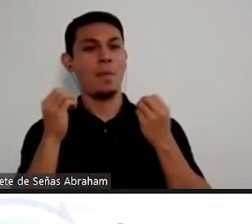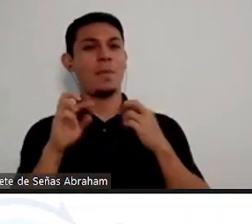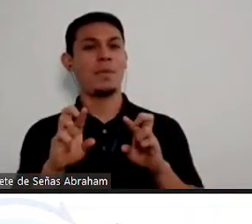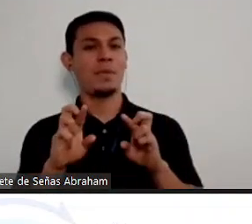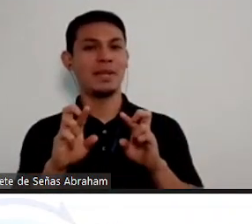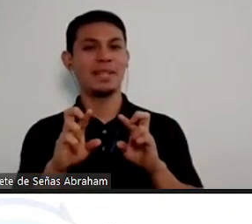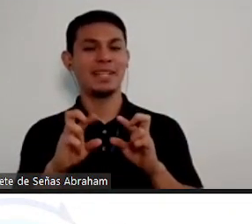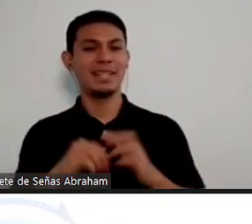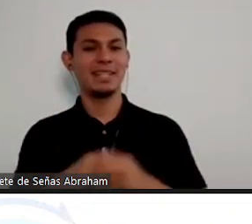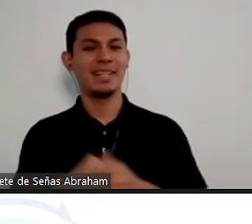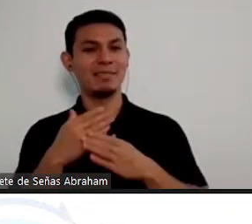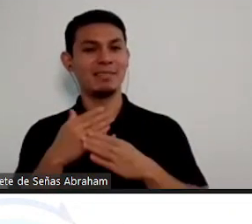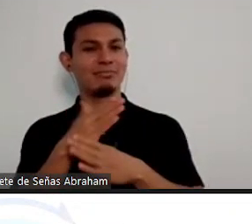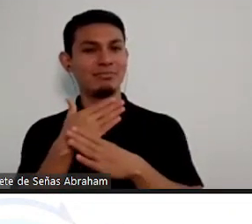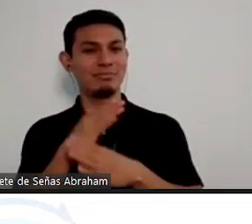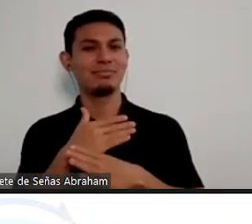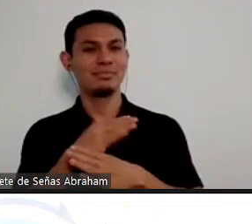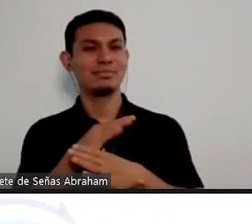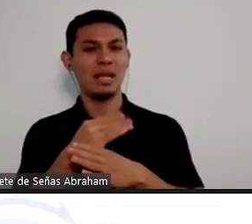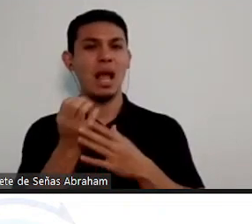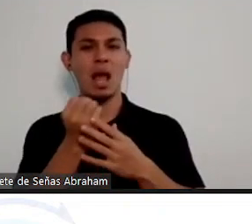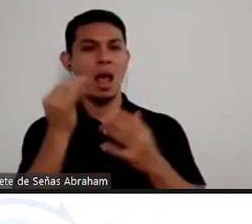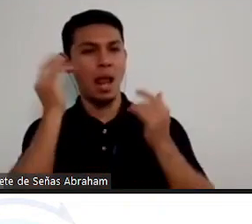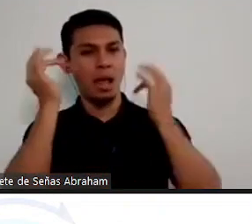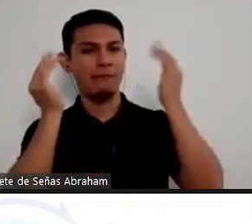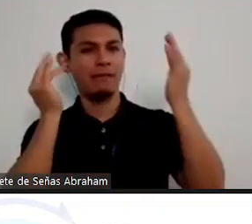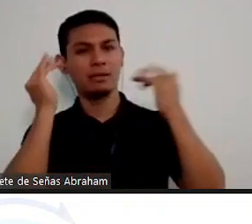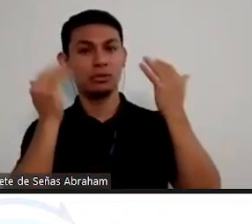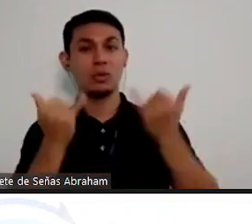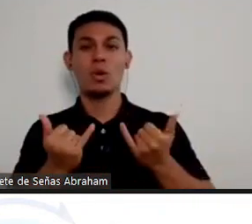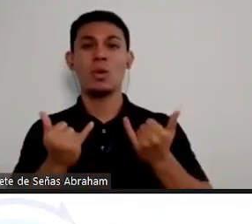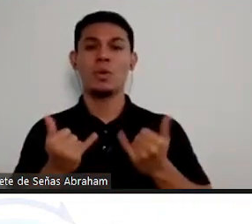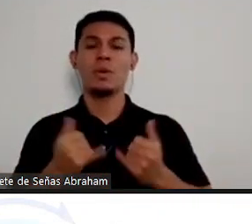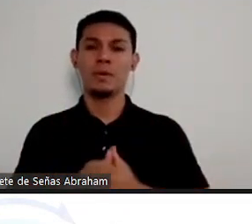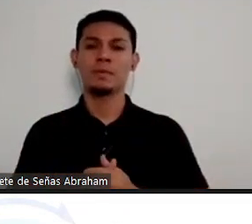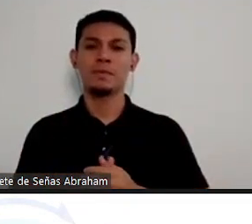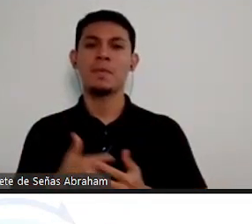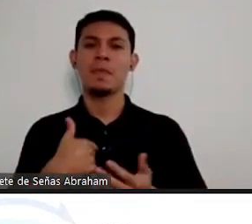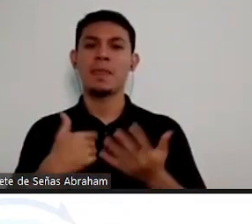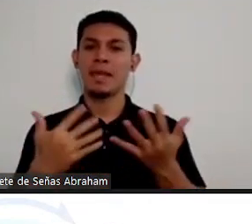thank you for the opportunity of being able to